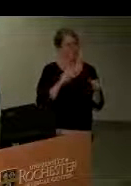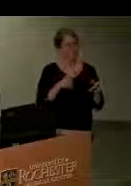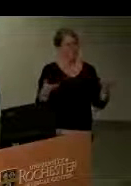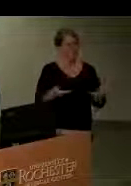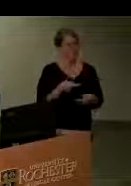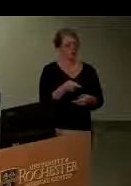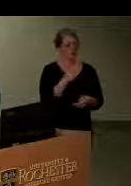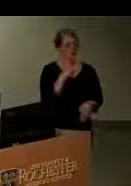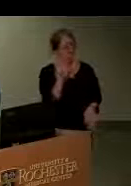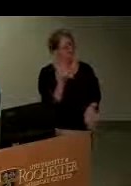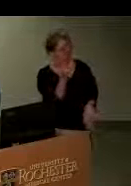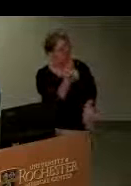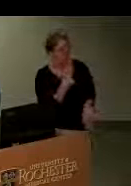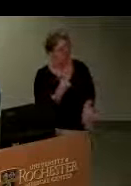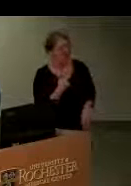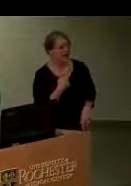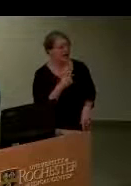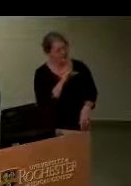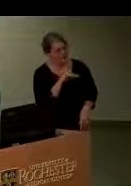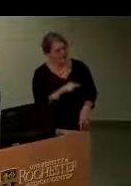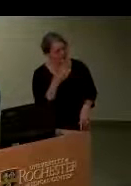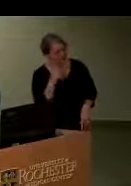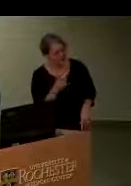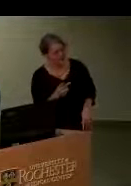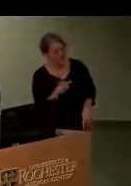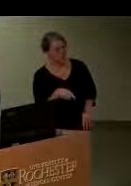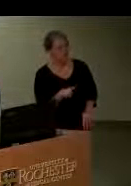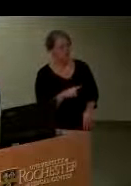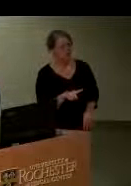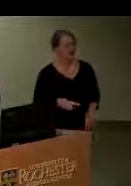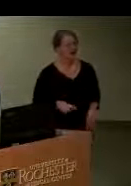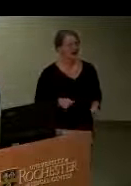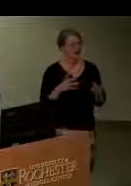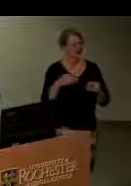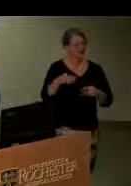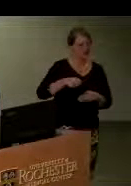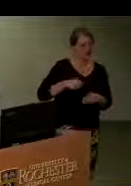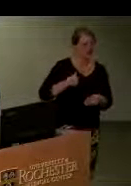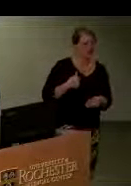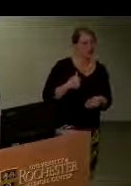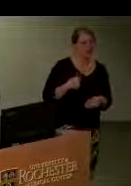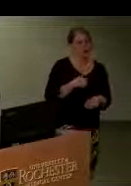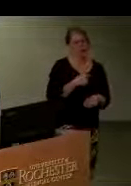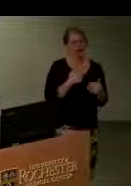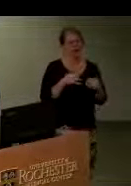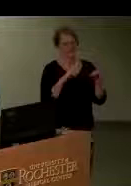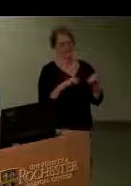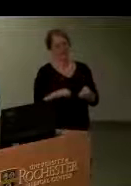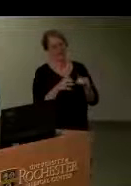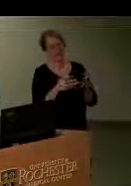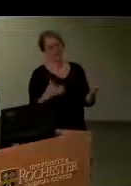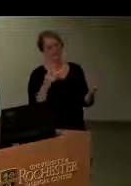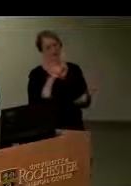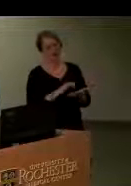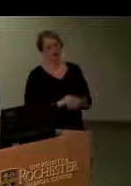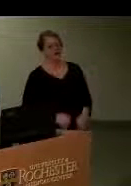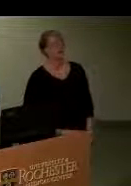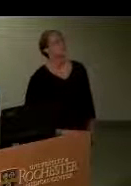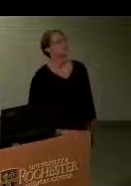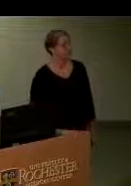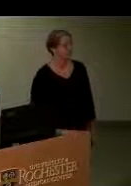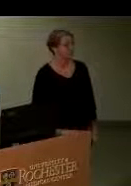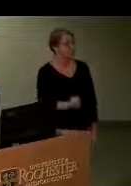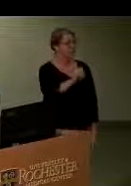said, wait a second, I've got to come and see you guys. And like, how much are you going to pay me? He says, well, we have a whole standard thing for that. I said,